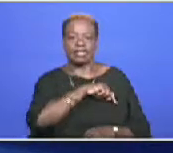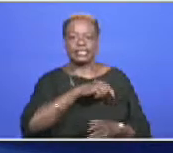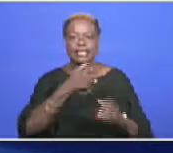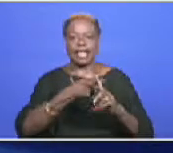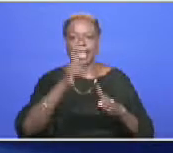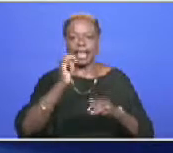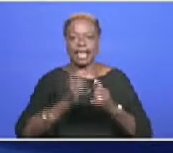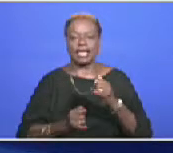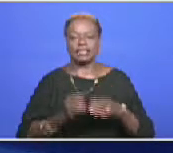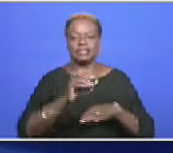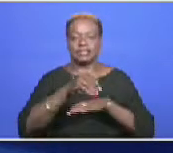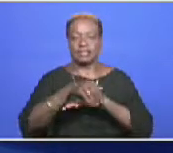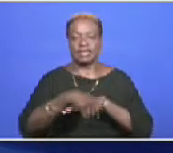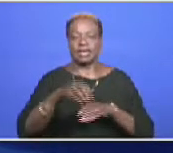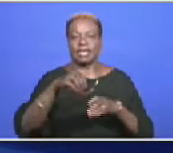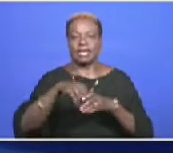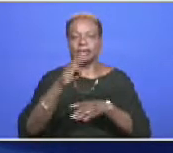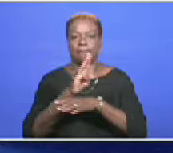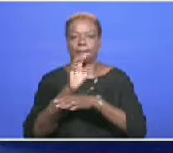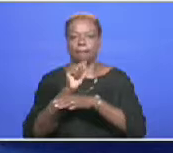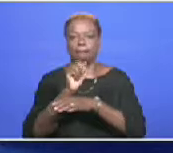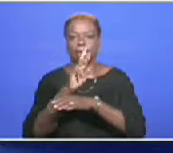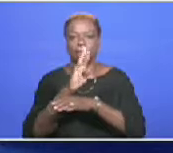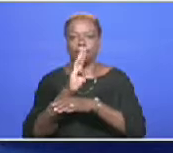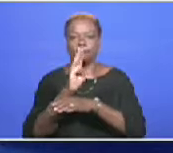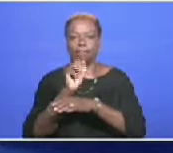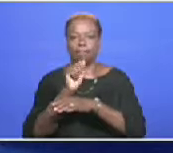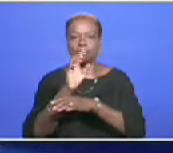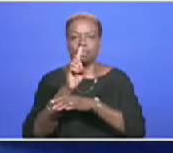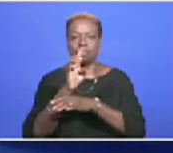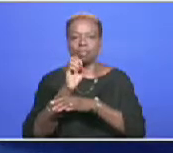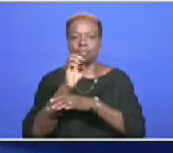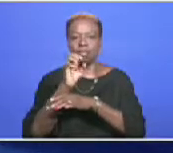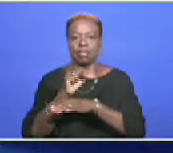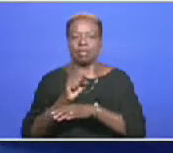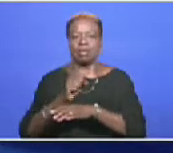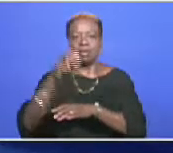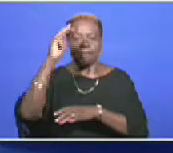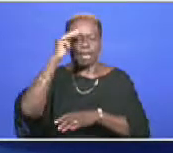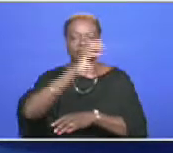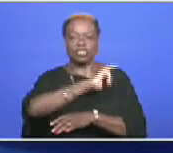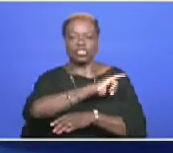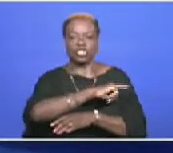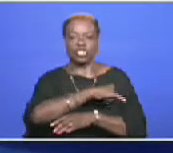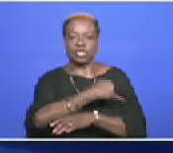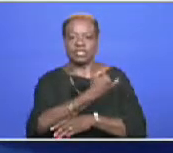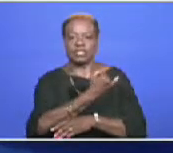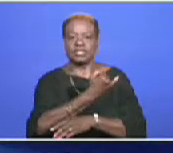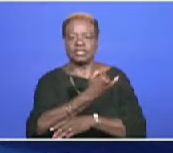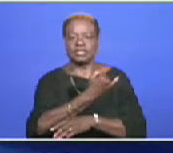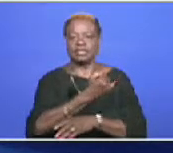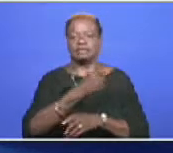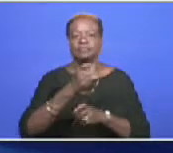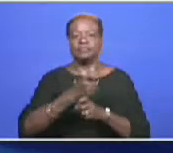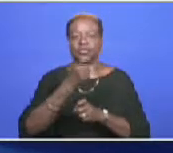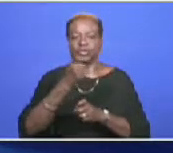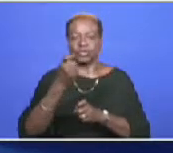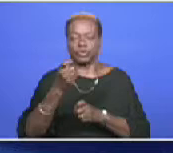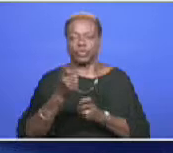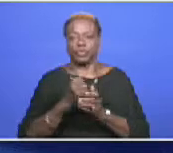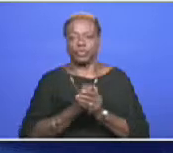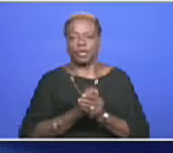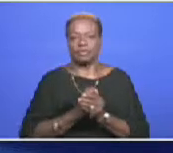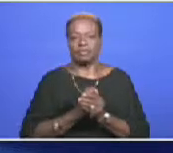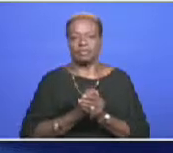in Barbados. Marvin Johnson continuing to make a splash, taking another gold in the 11 and 12 boys 100-meter freestyle. He stopped the clock